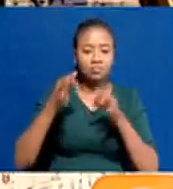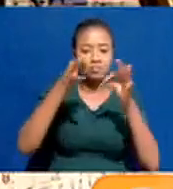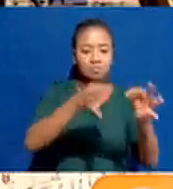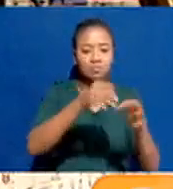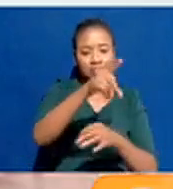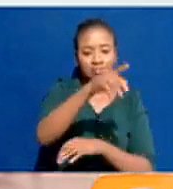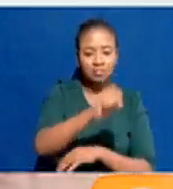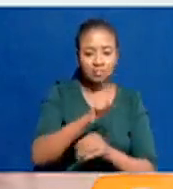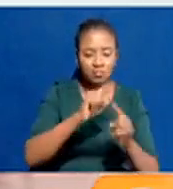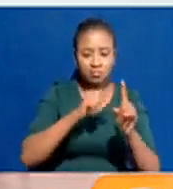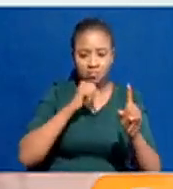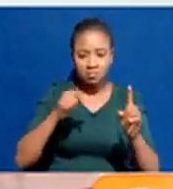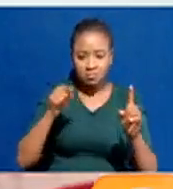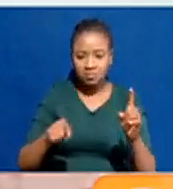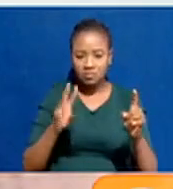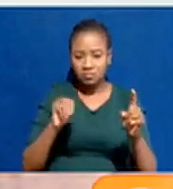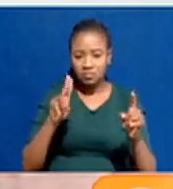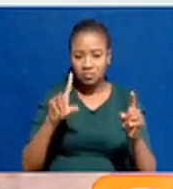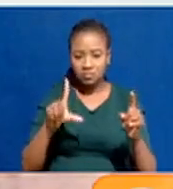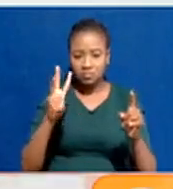the PS. It is clear